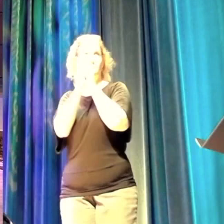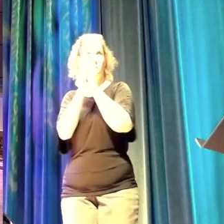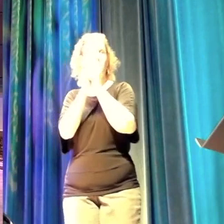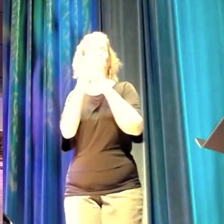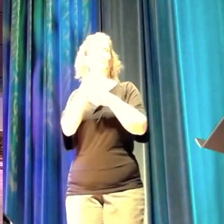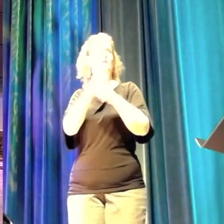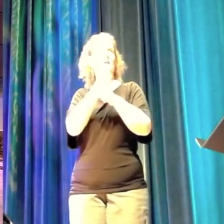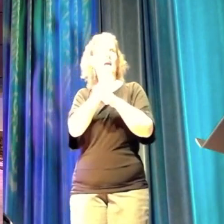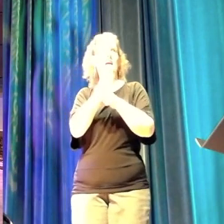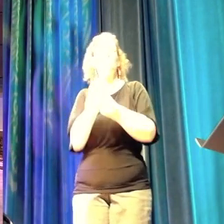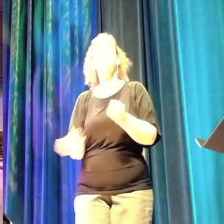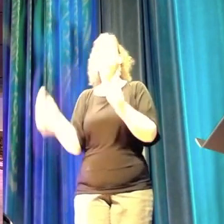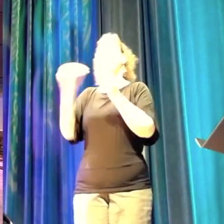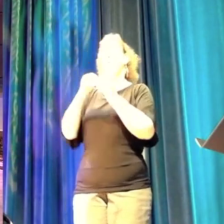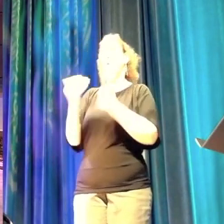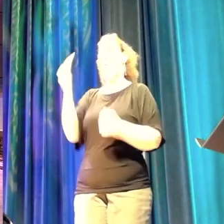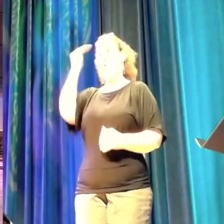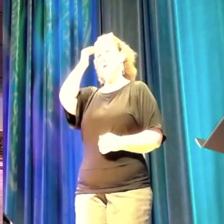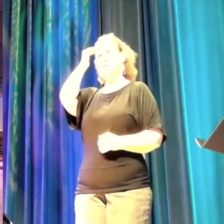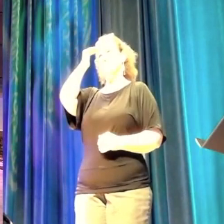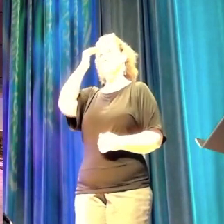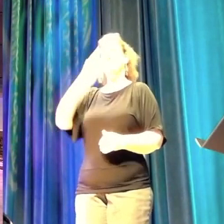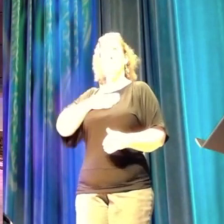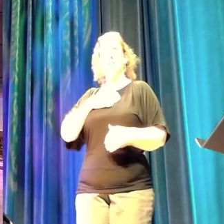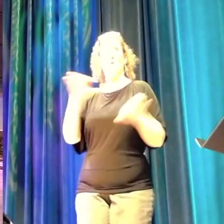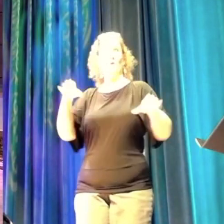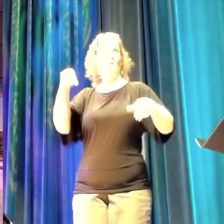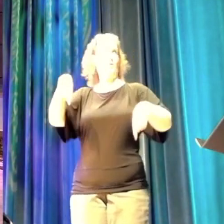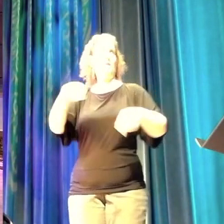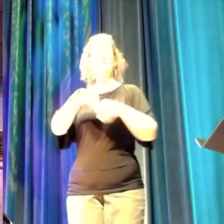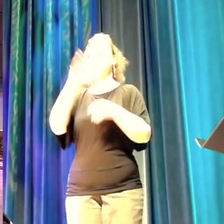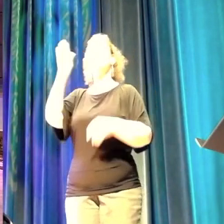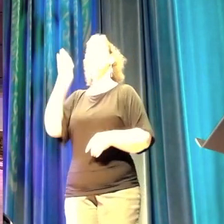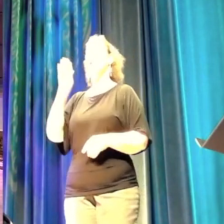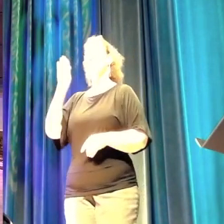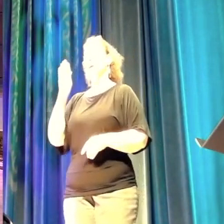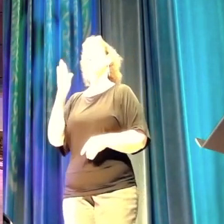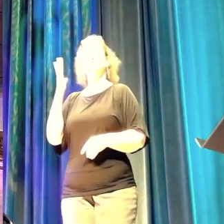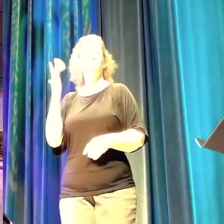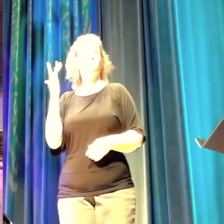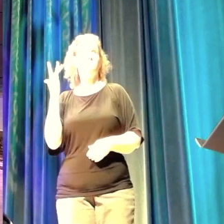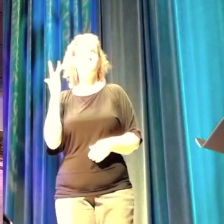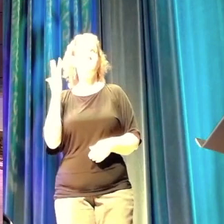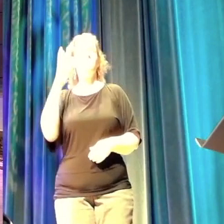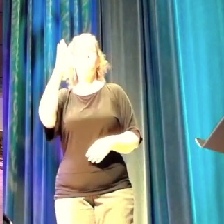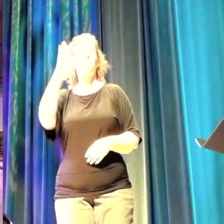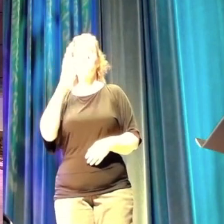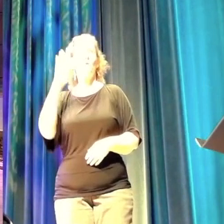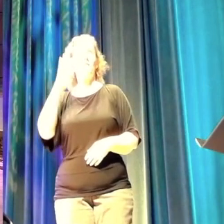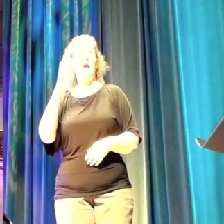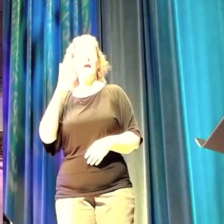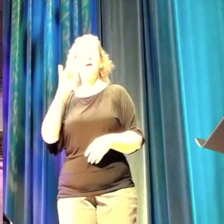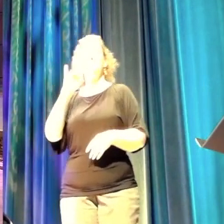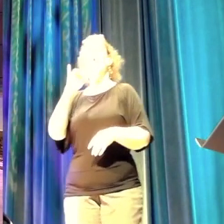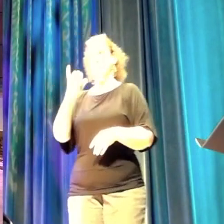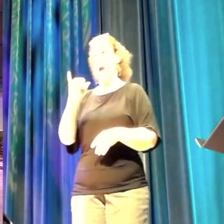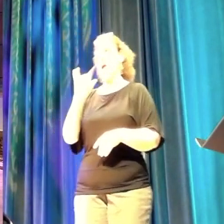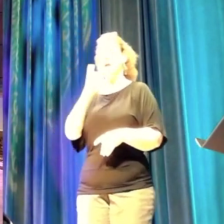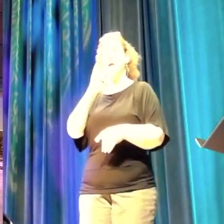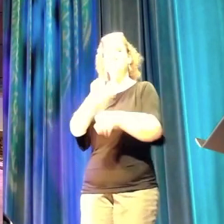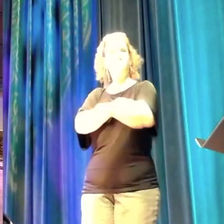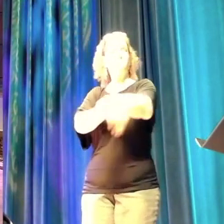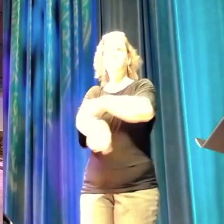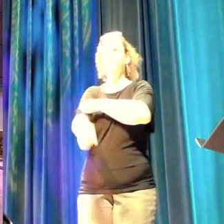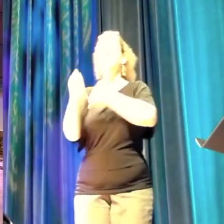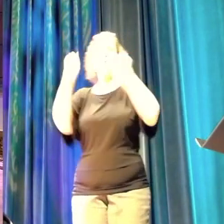create additional awareness. I'm glad we're doing this in Birmingham, because Birmingham is a city that has stepped out and said, we're